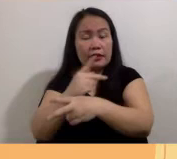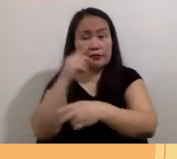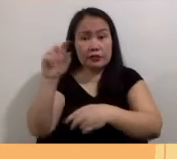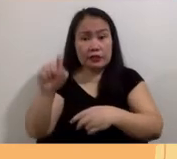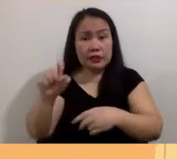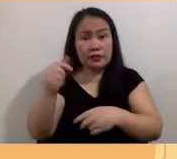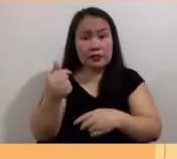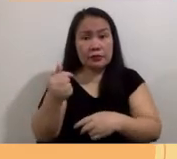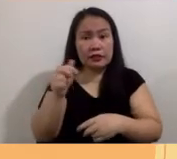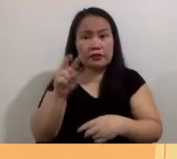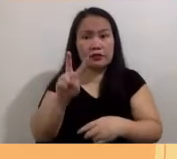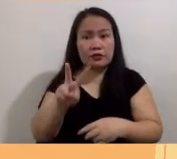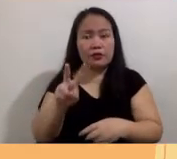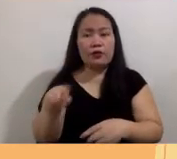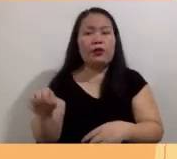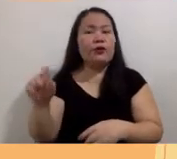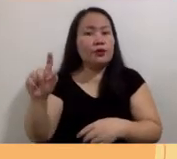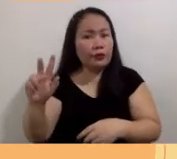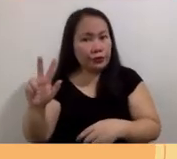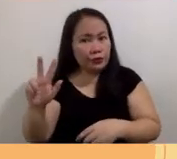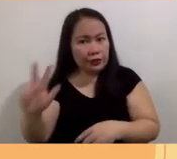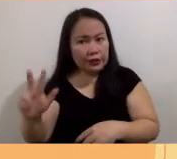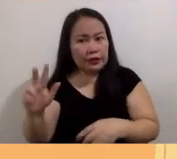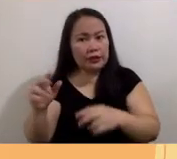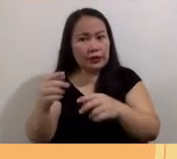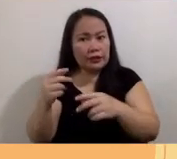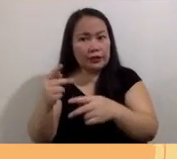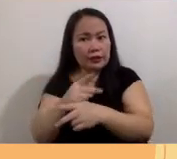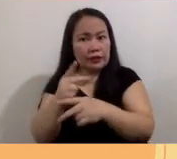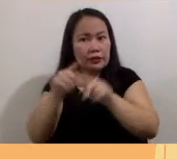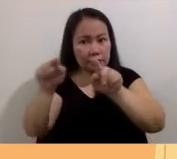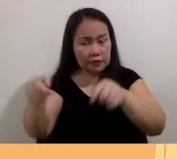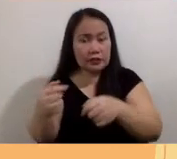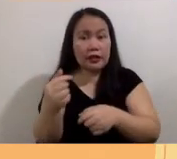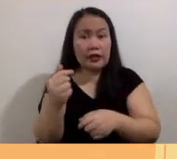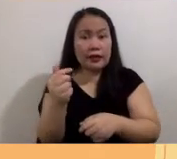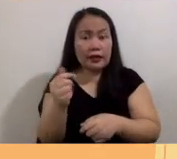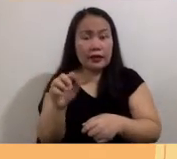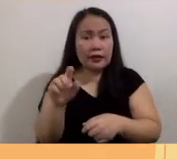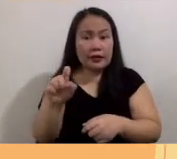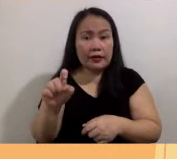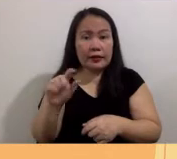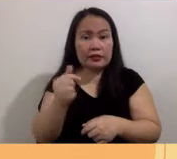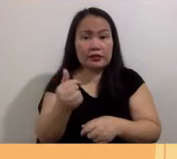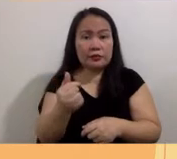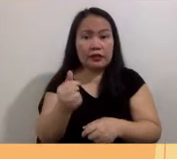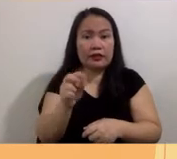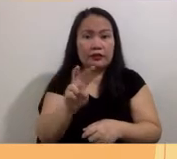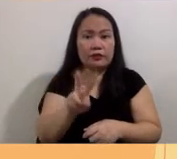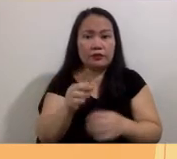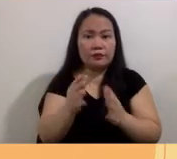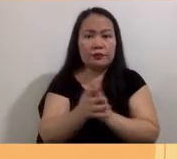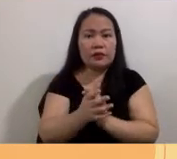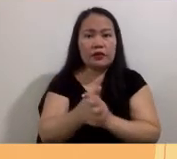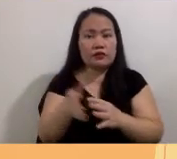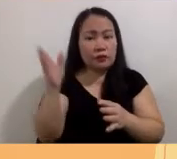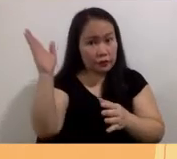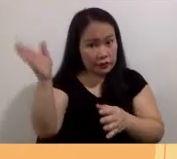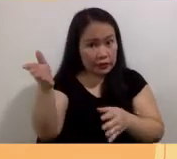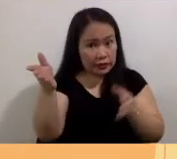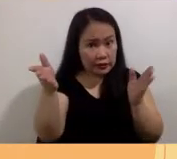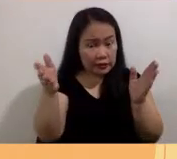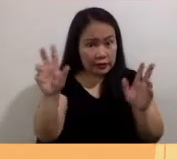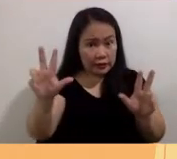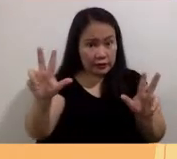ngayon si 3 kay x plus 2. That's why we have 3 times x plus 2. Alright. Let's proceed on this part. So, we have cancel